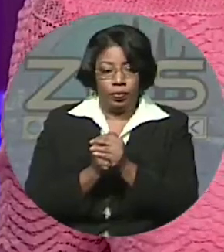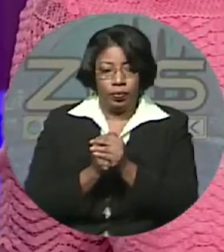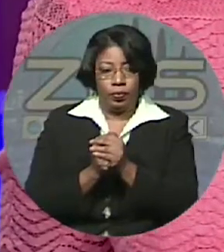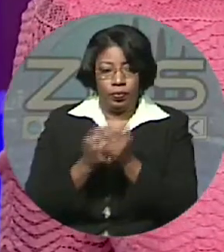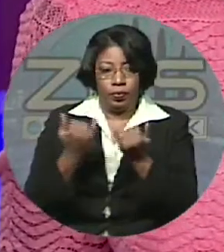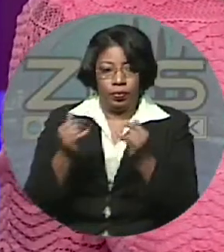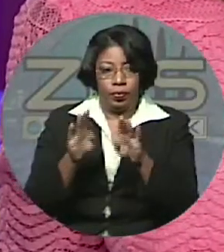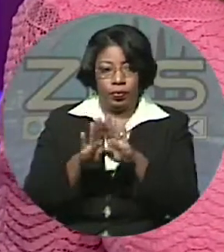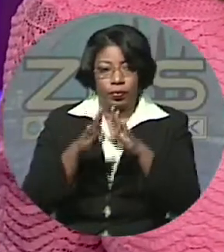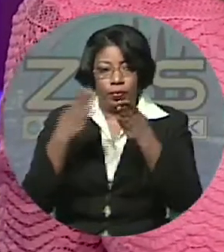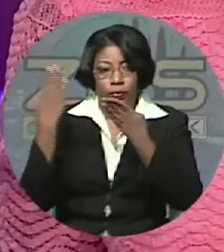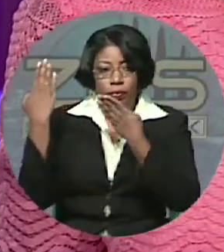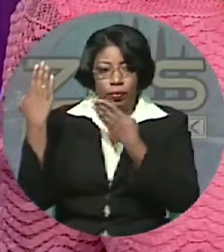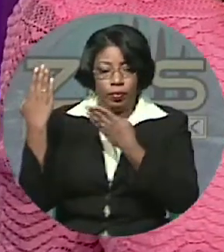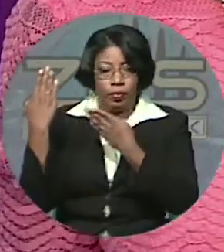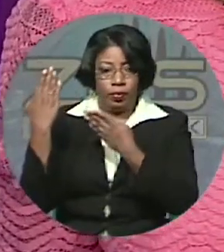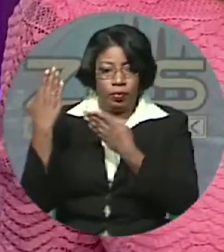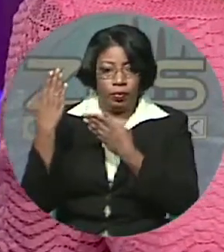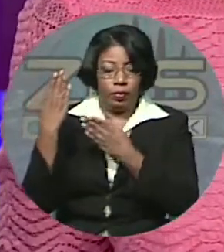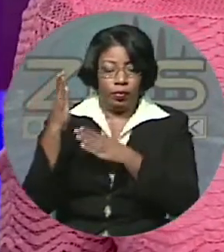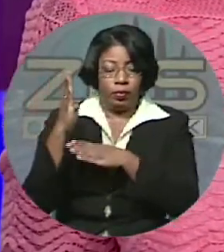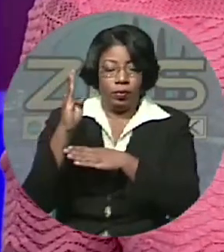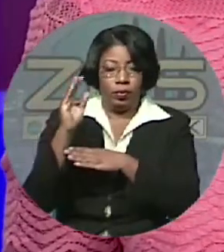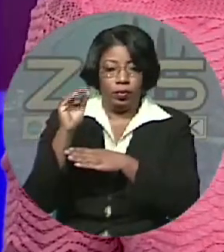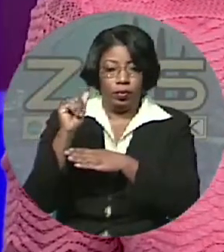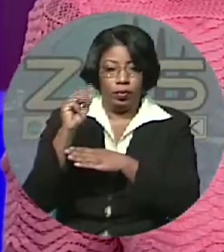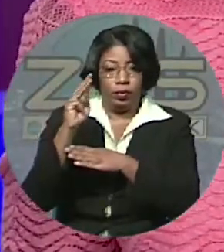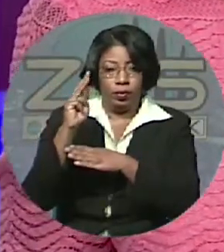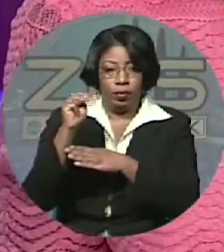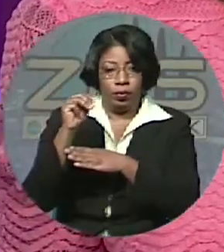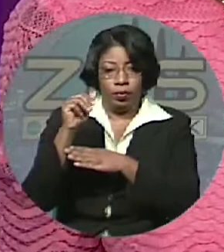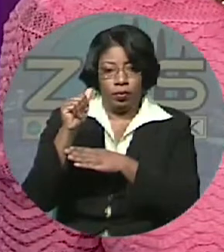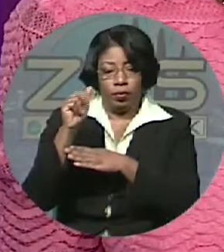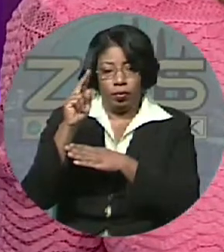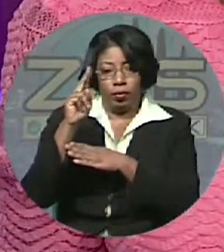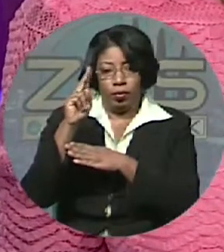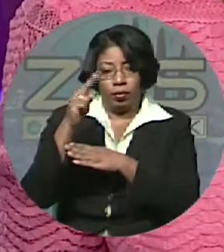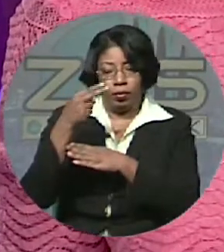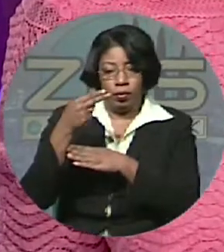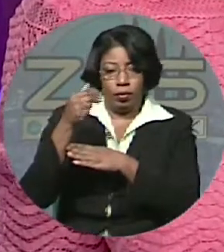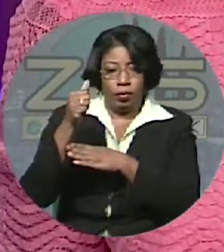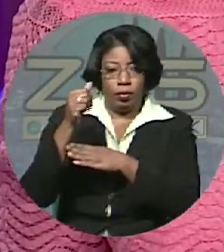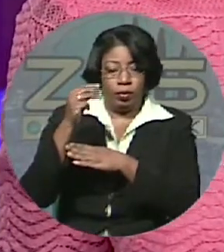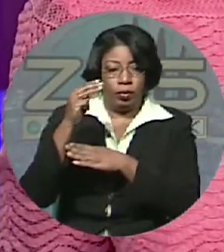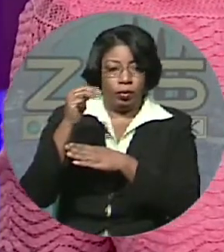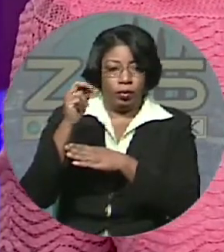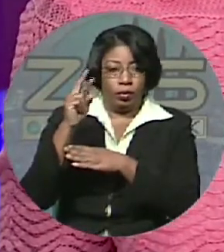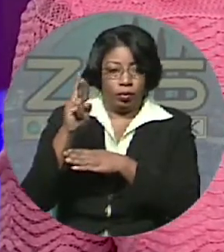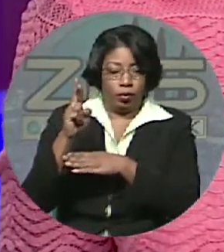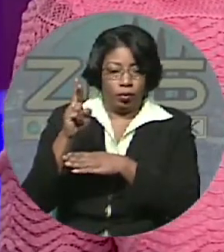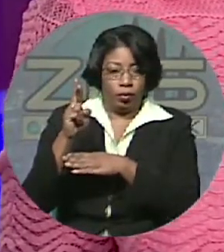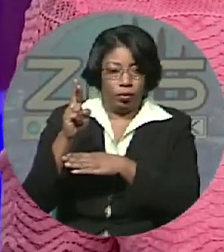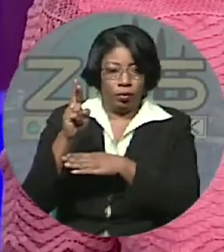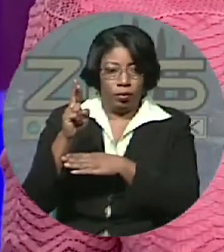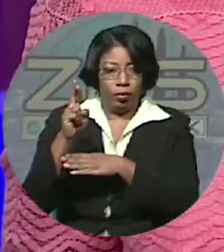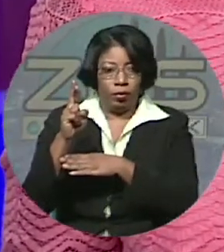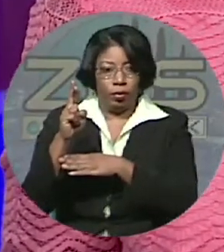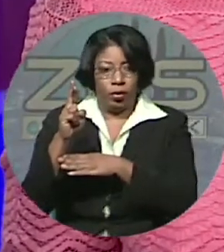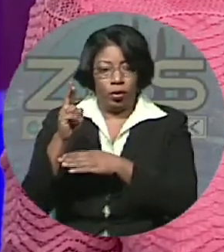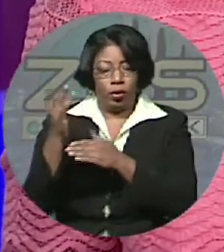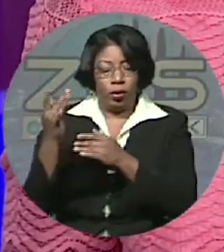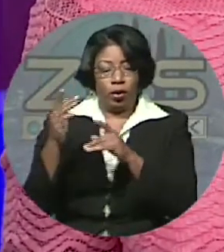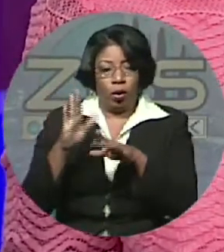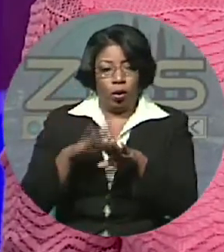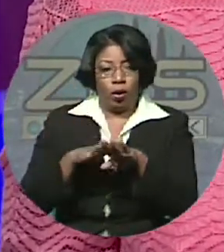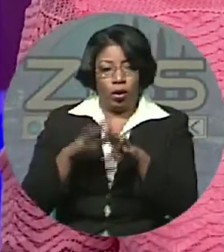The opening of Baha Mar will no longer take place in 2 days as announced. An executive decision by the mega resort to delay the opening to